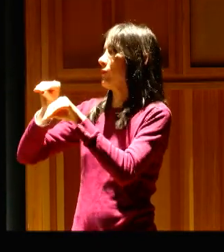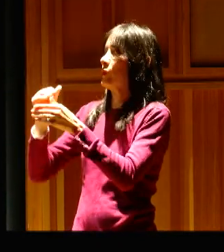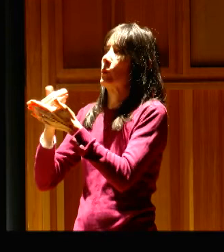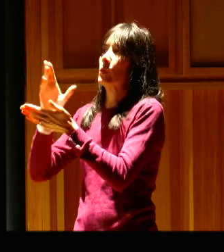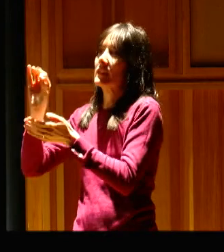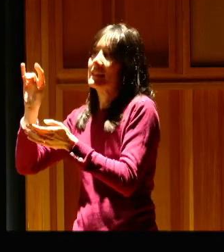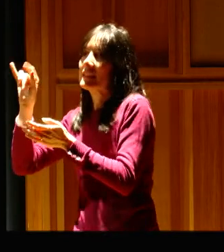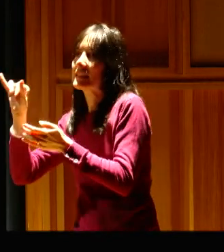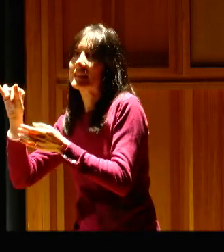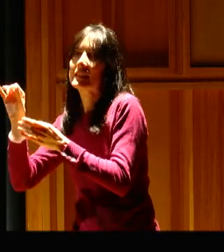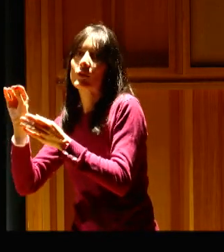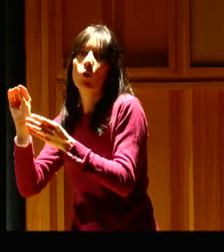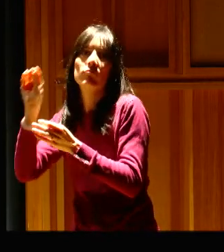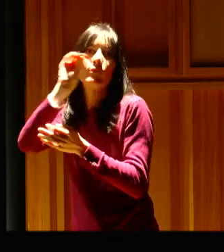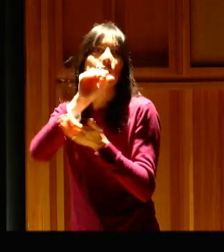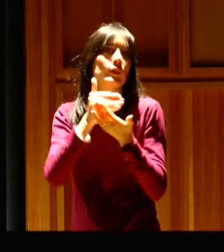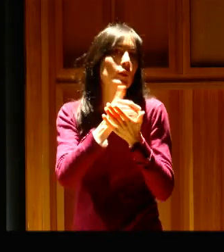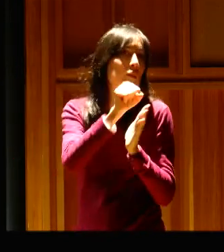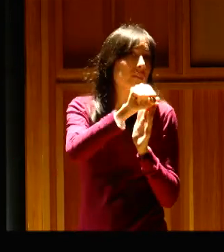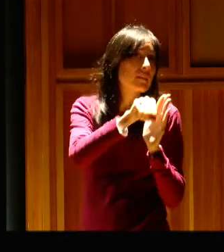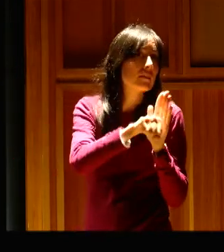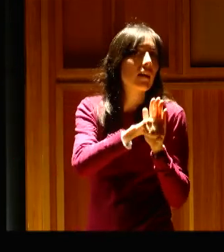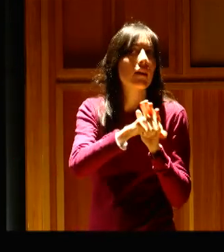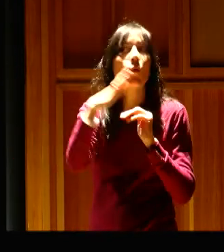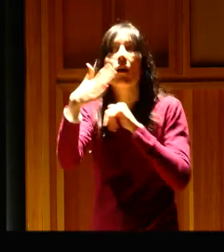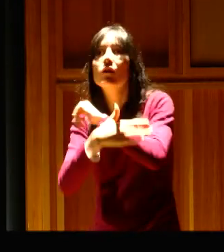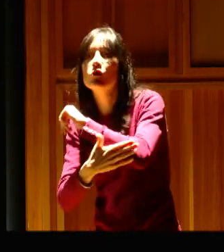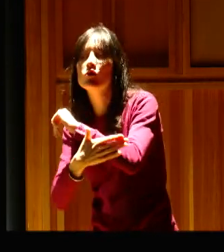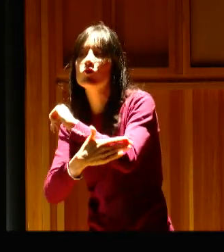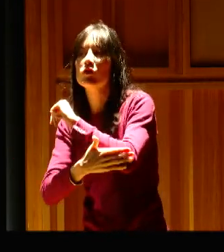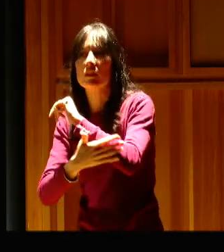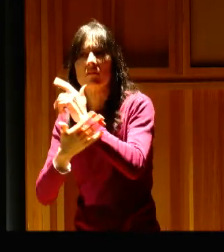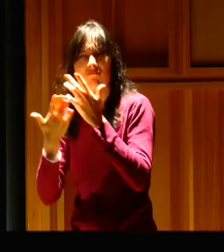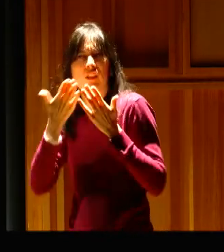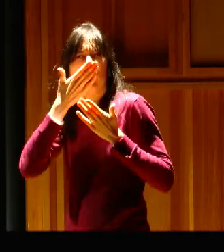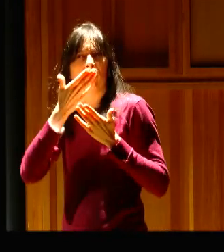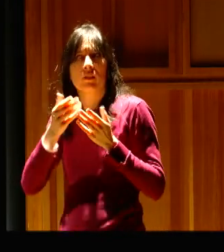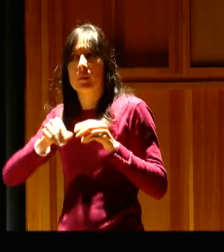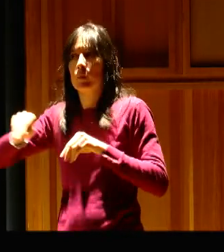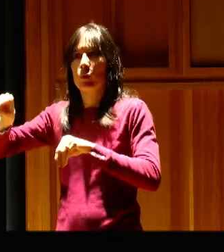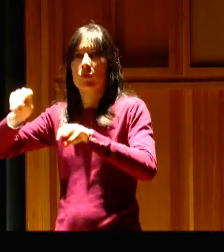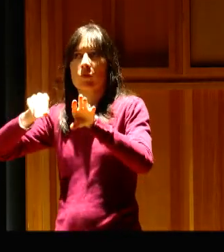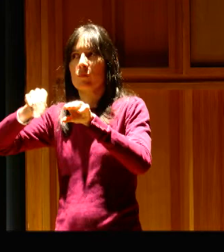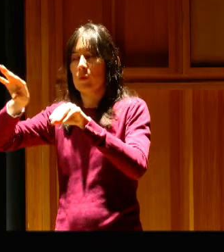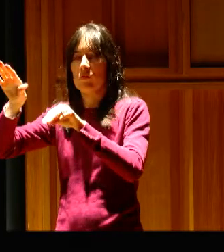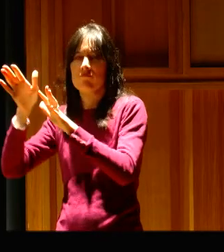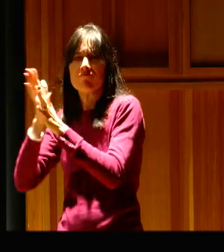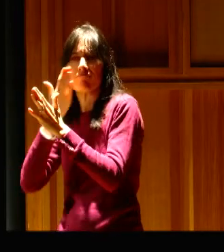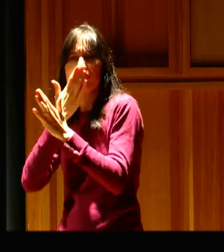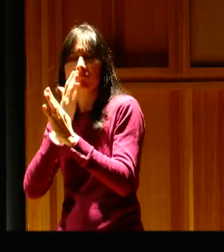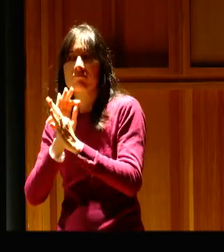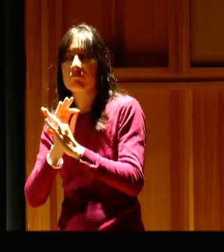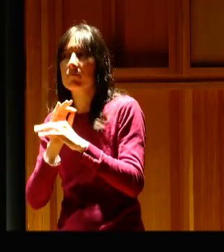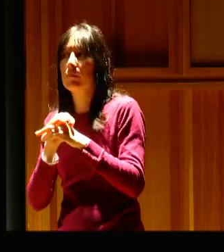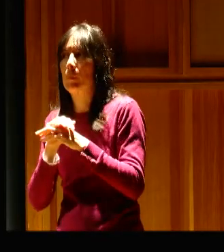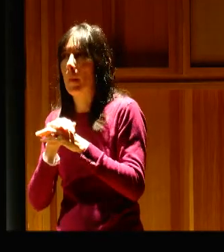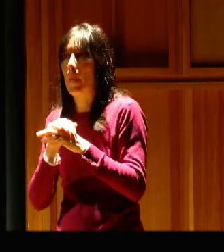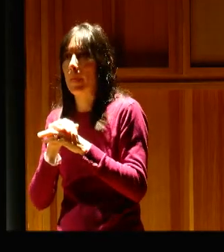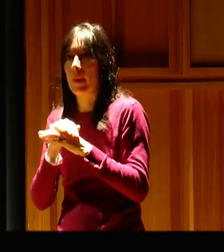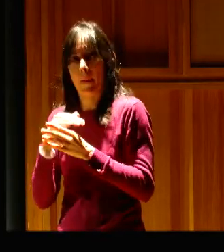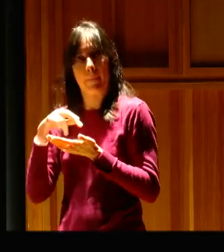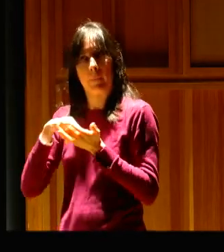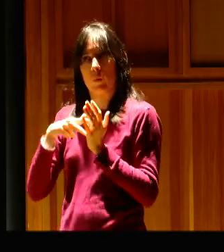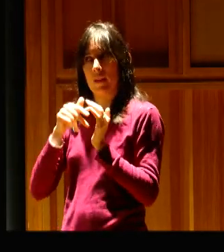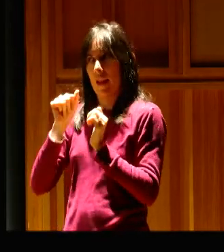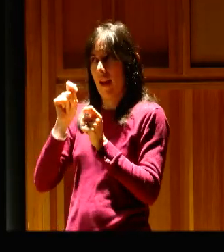homes in new states or countries. And all of this movement is a good thing. It makes us adaptable